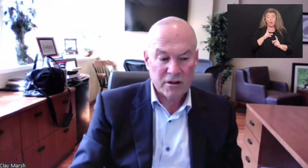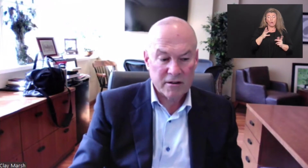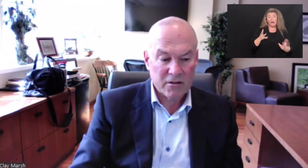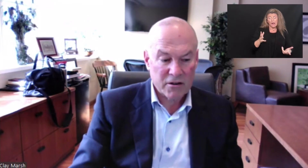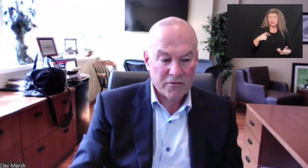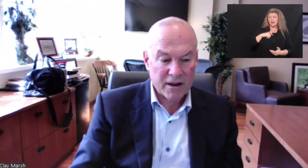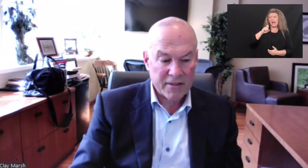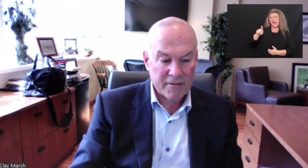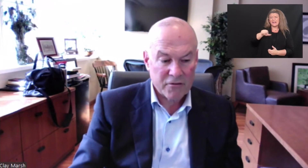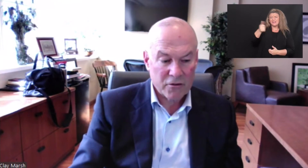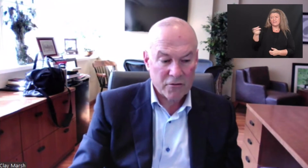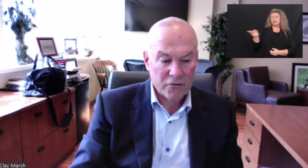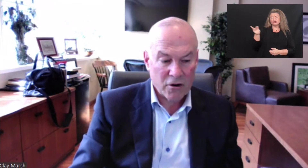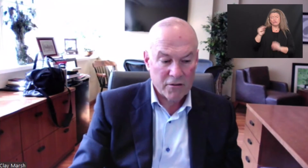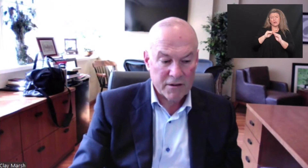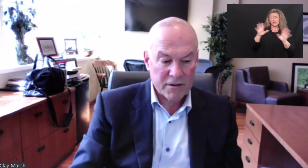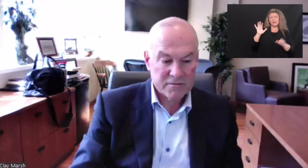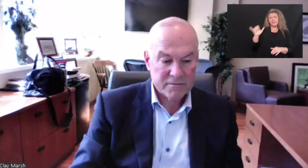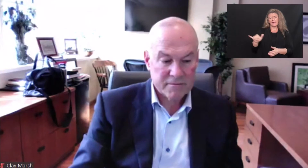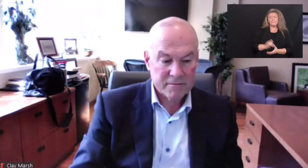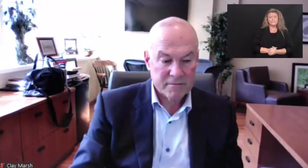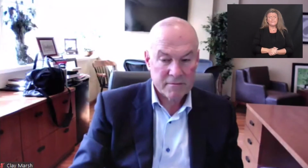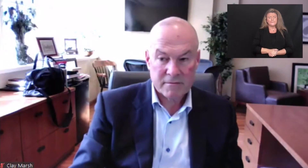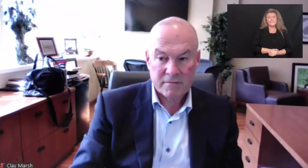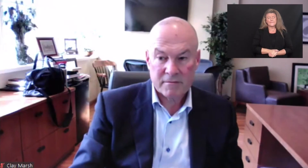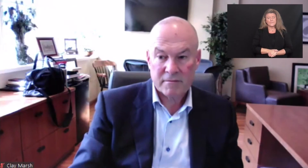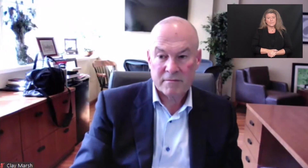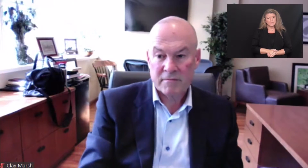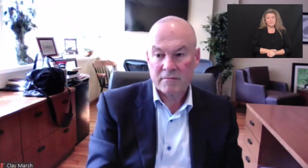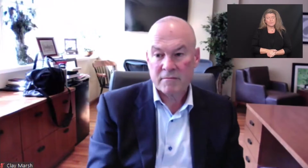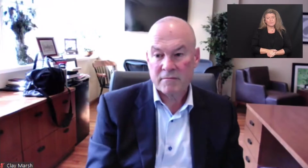ask you to clarify that for all of us.